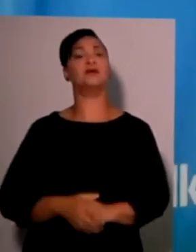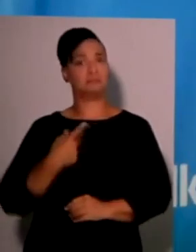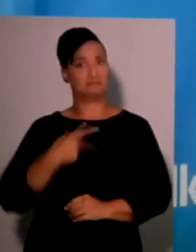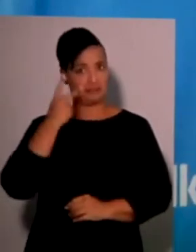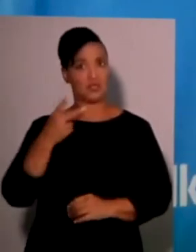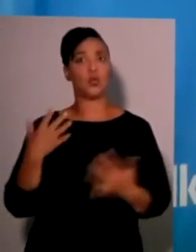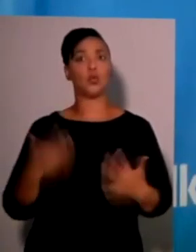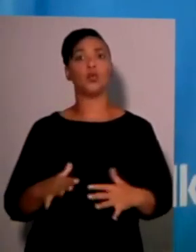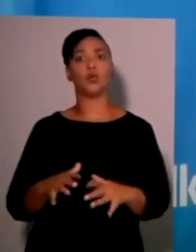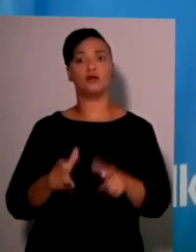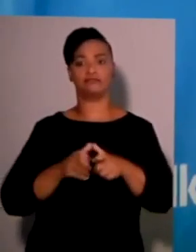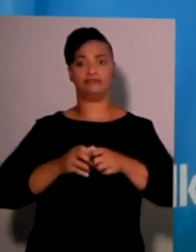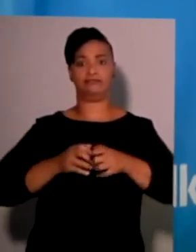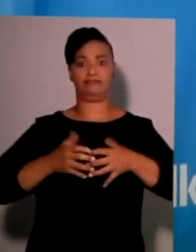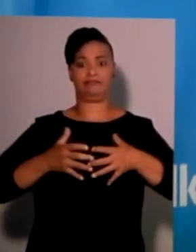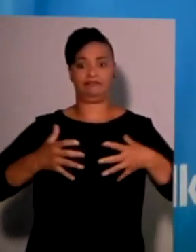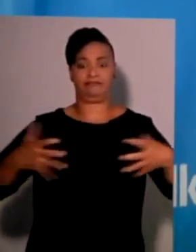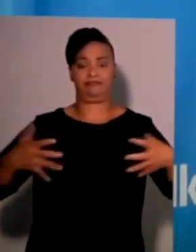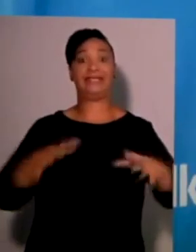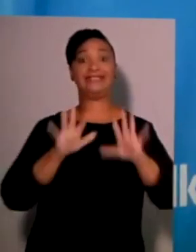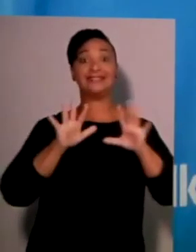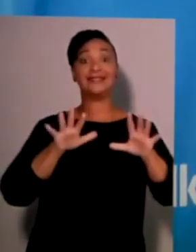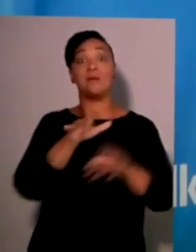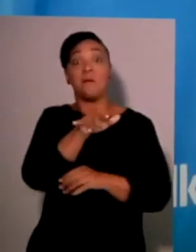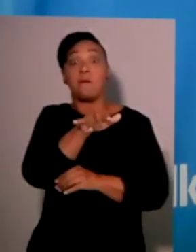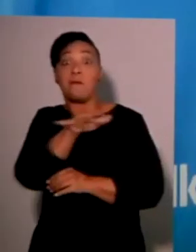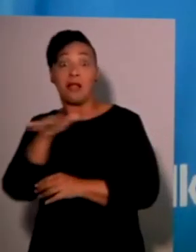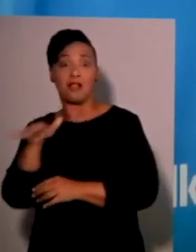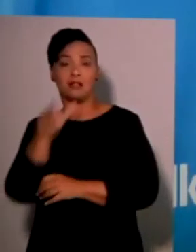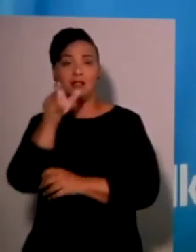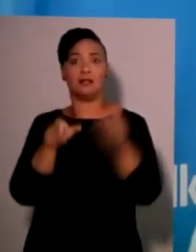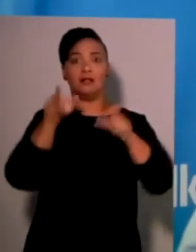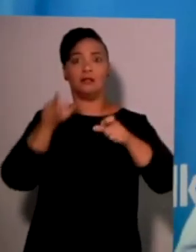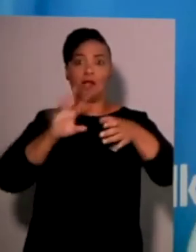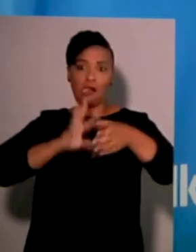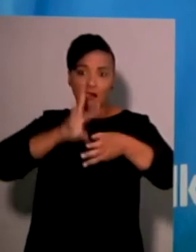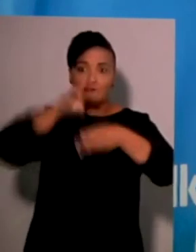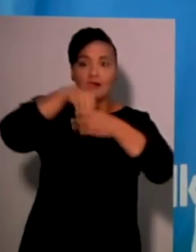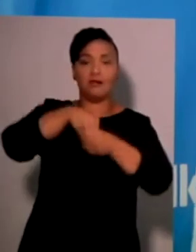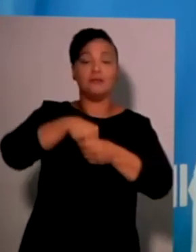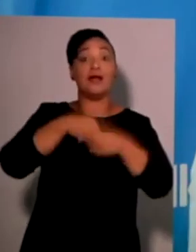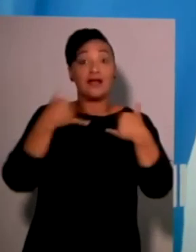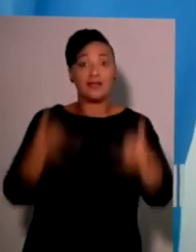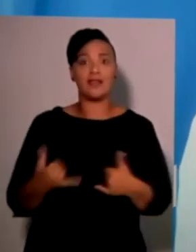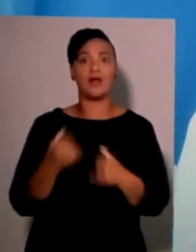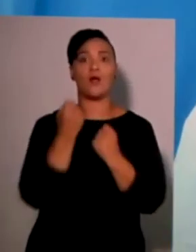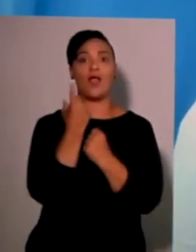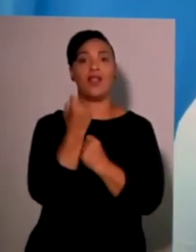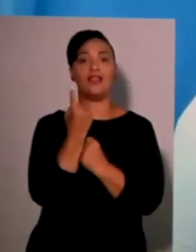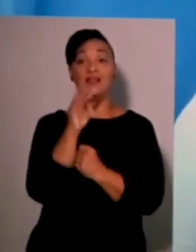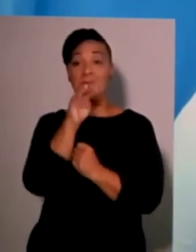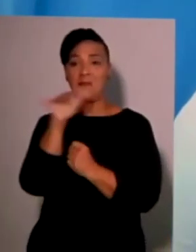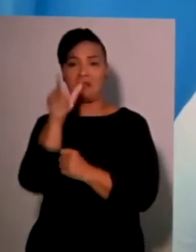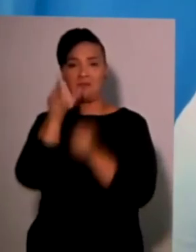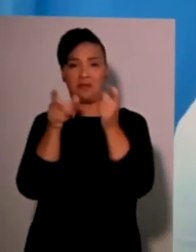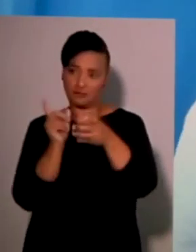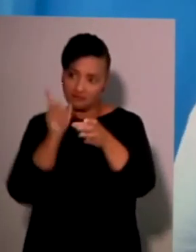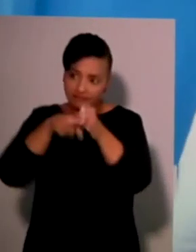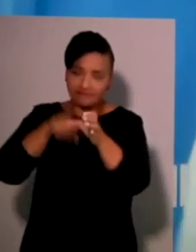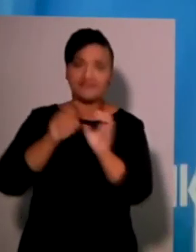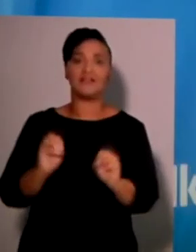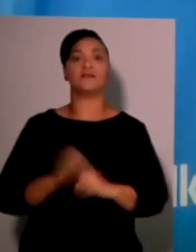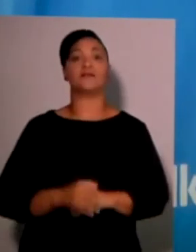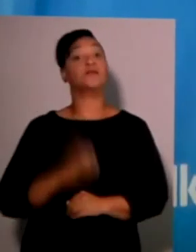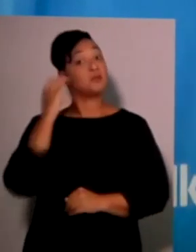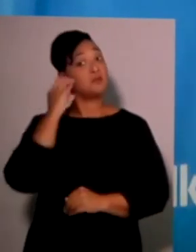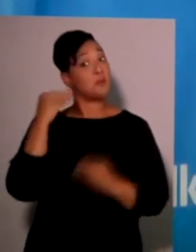in prepaid, breaching the 10 million subscriber base mark and is in excess of 11 million subscribers. The mobile